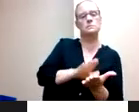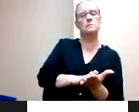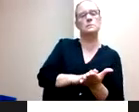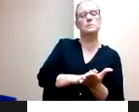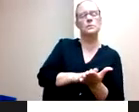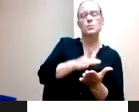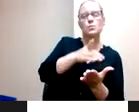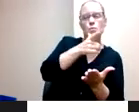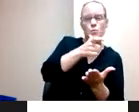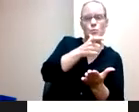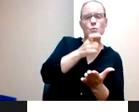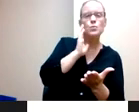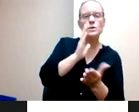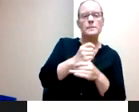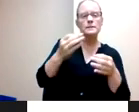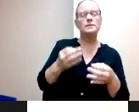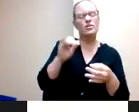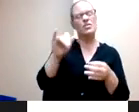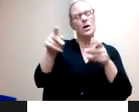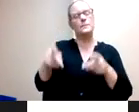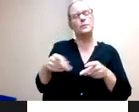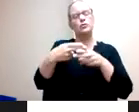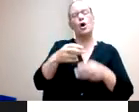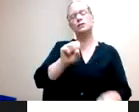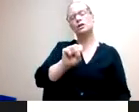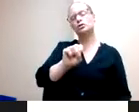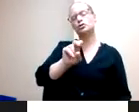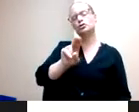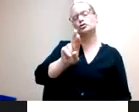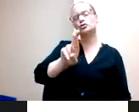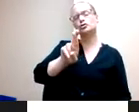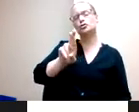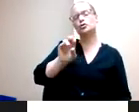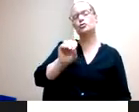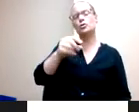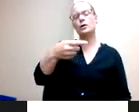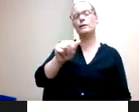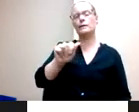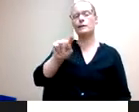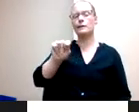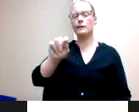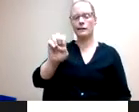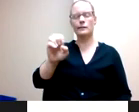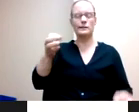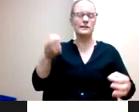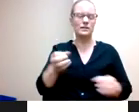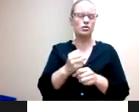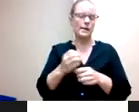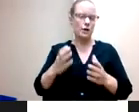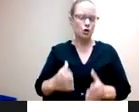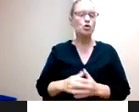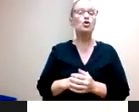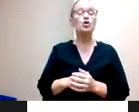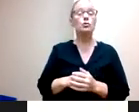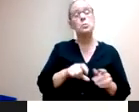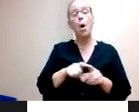a surrogate decision maker. It was also able to allow significant others, if you were living together, to